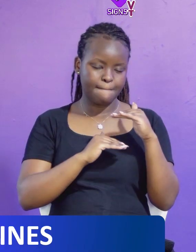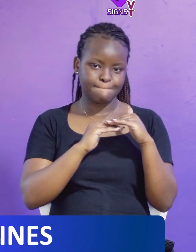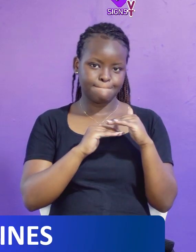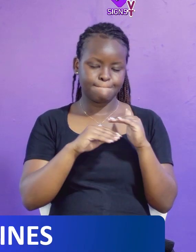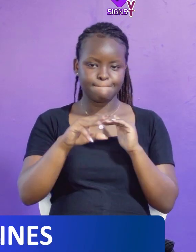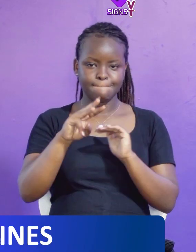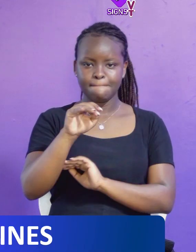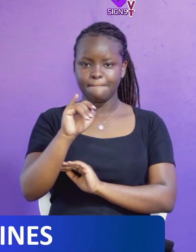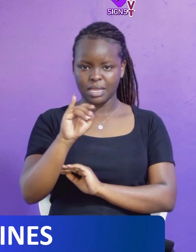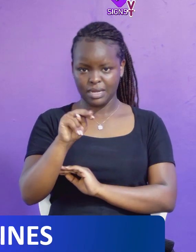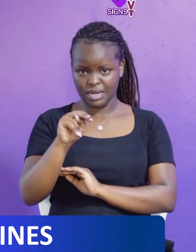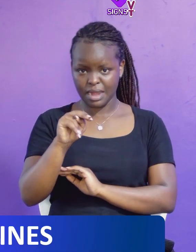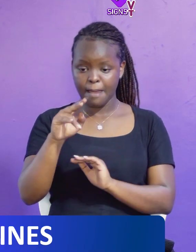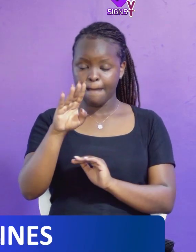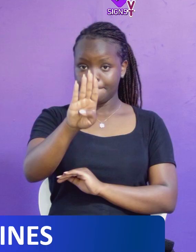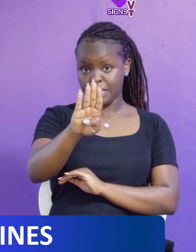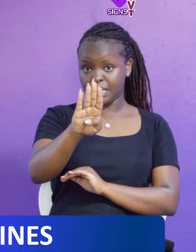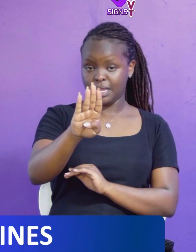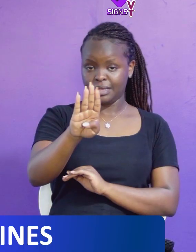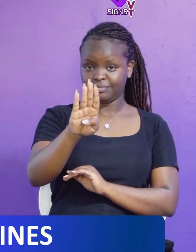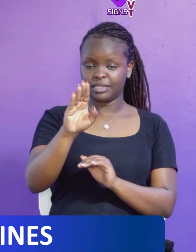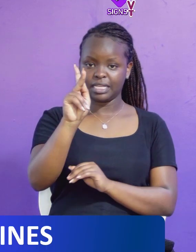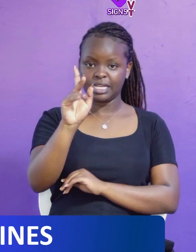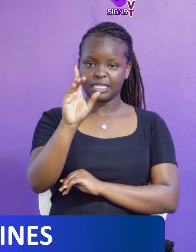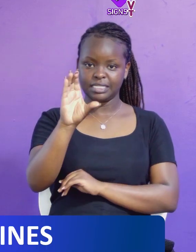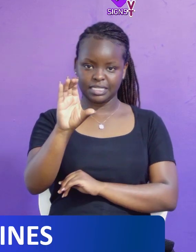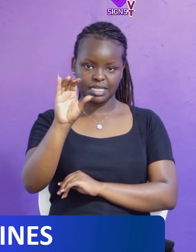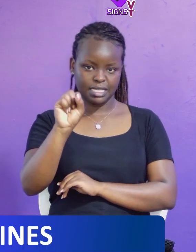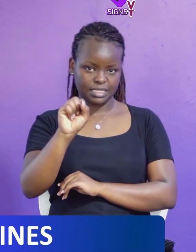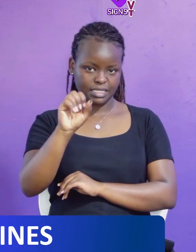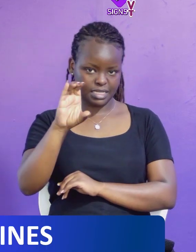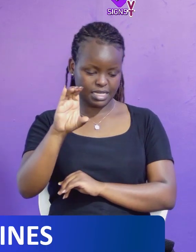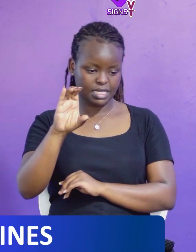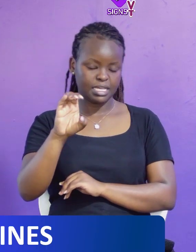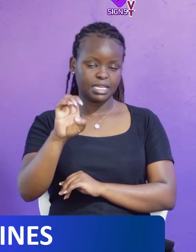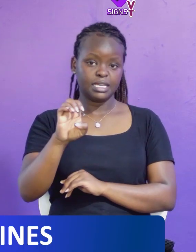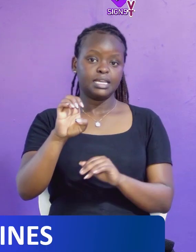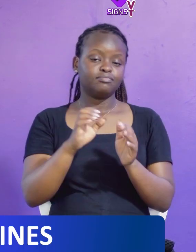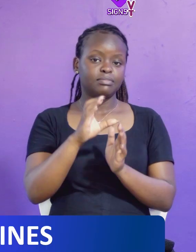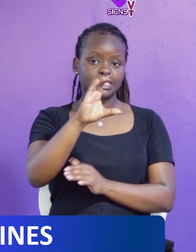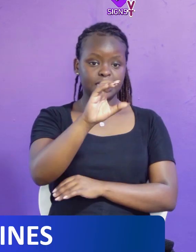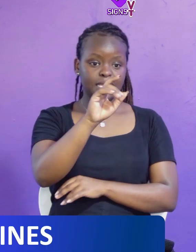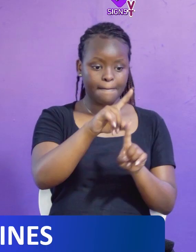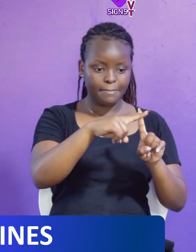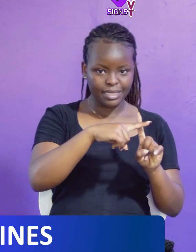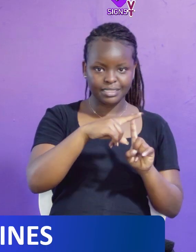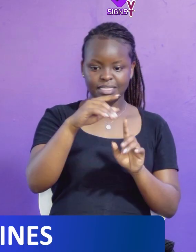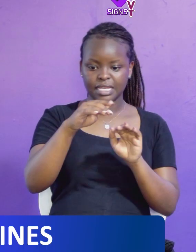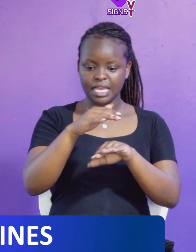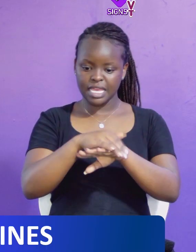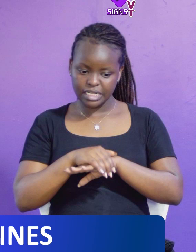mean grade of B plane in KCSE with C+ in English, mathematics,